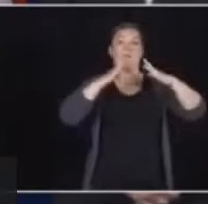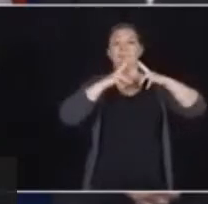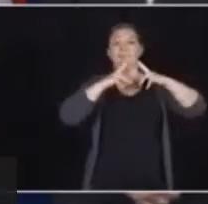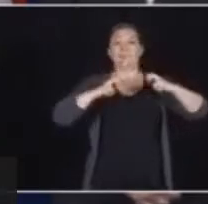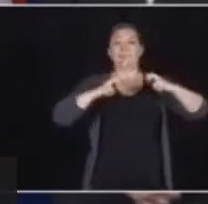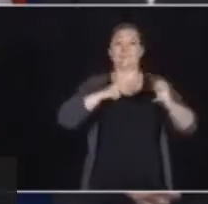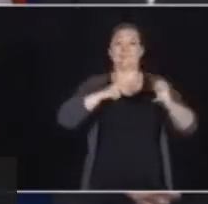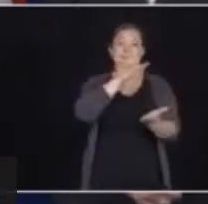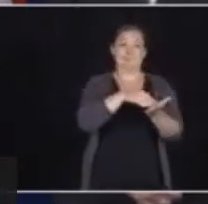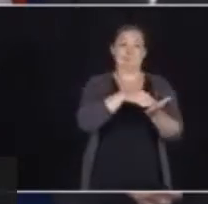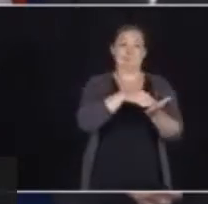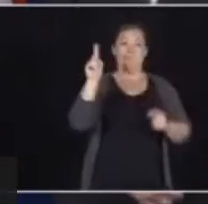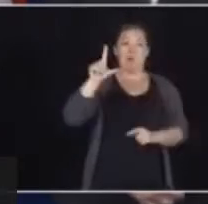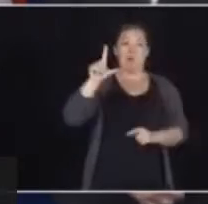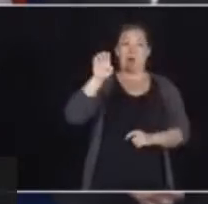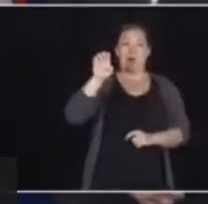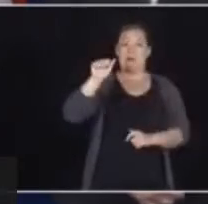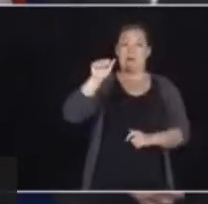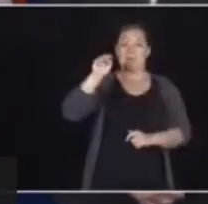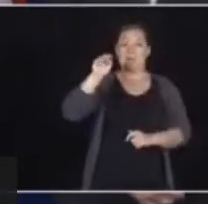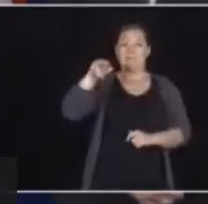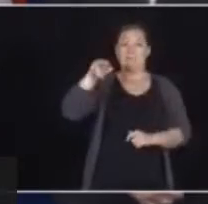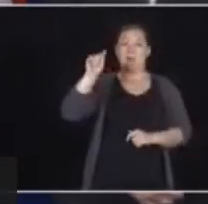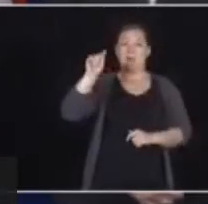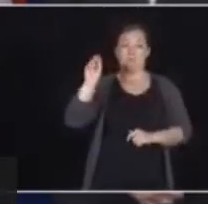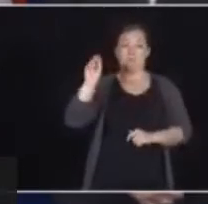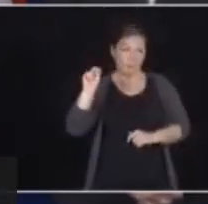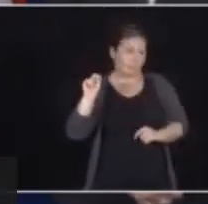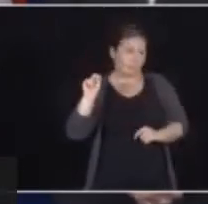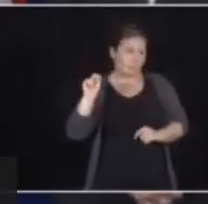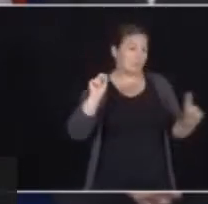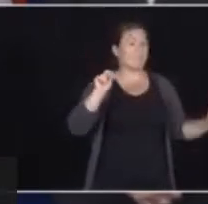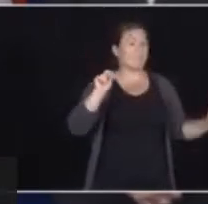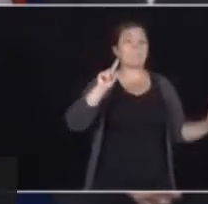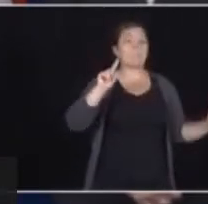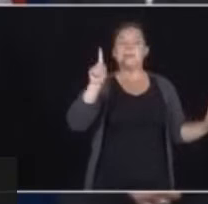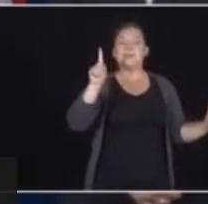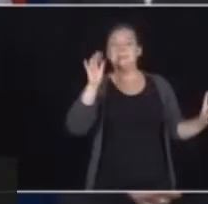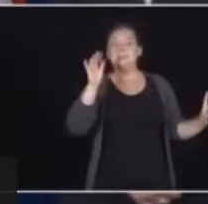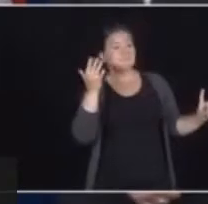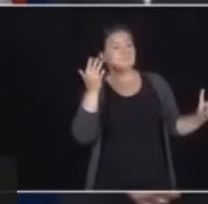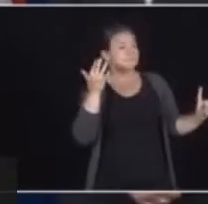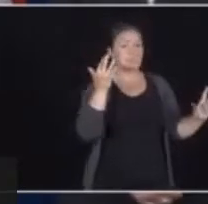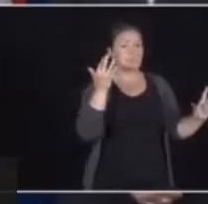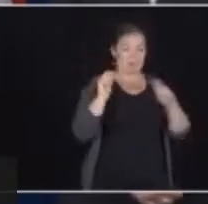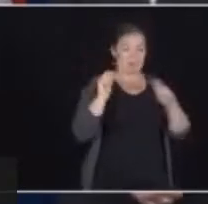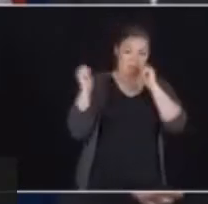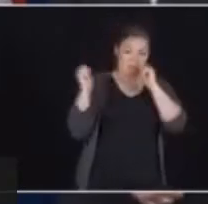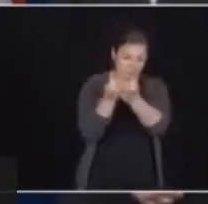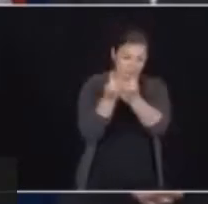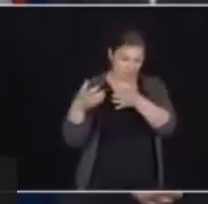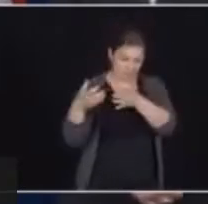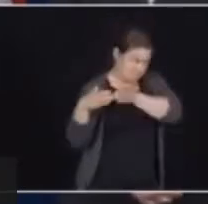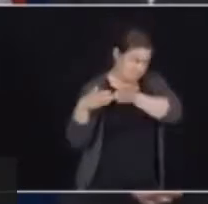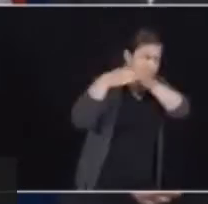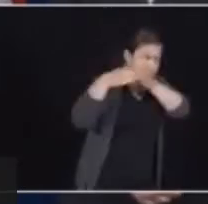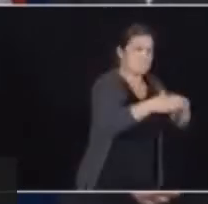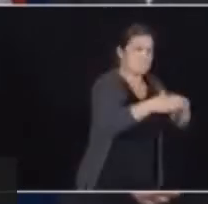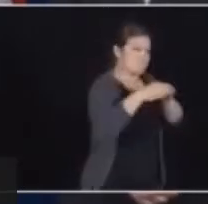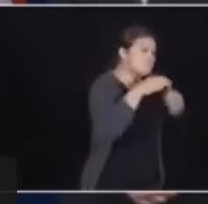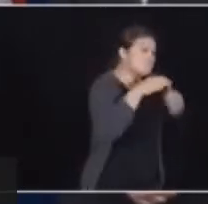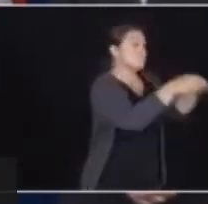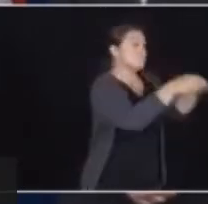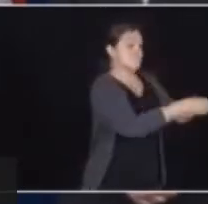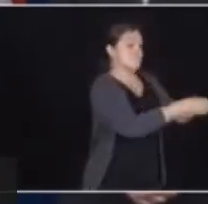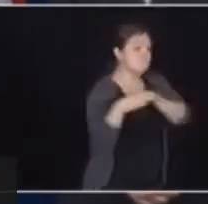we've set up teams that can go from farm to farm. We've had a number of teams there. We've also worked with Red Cross, and we've